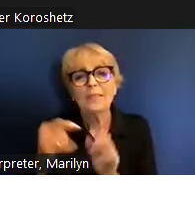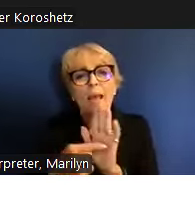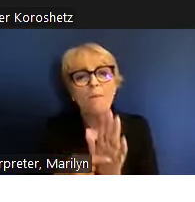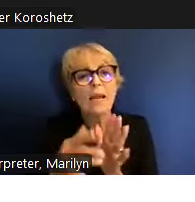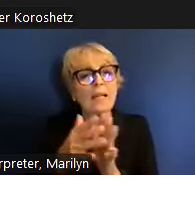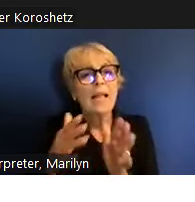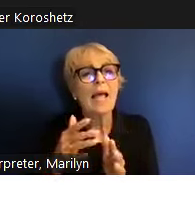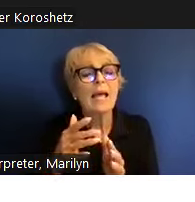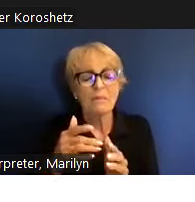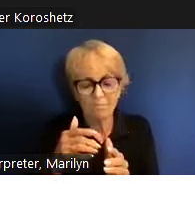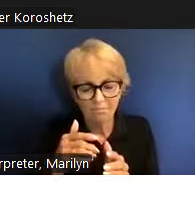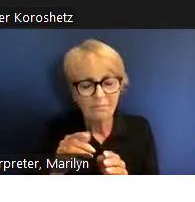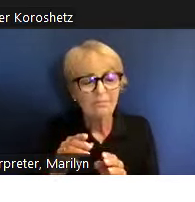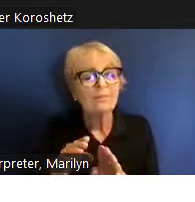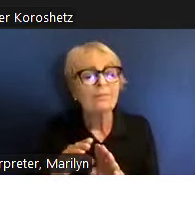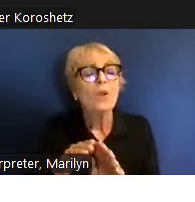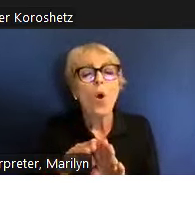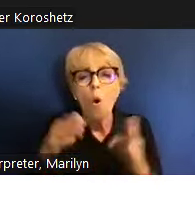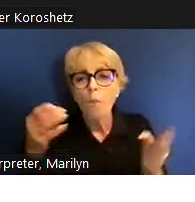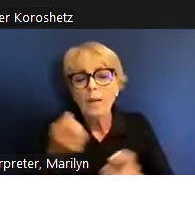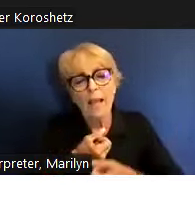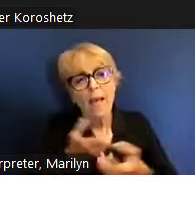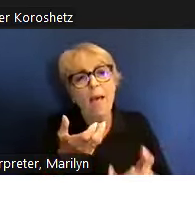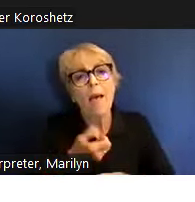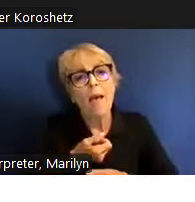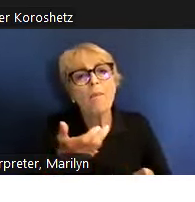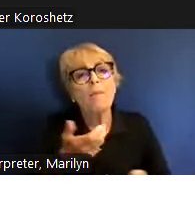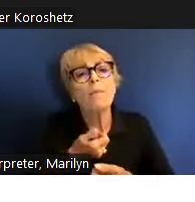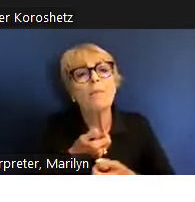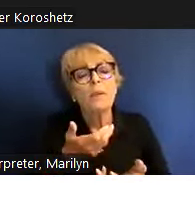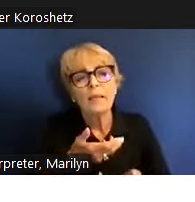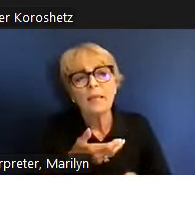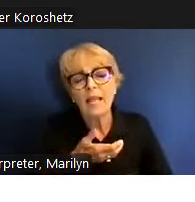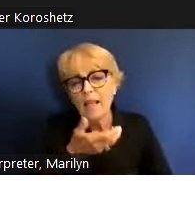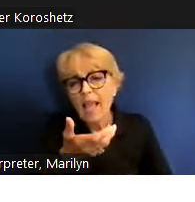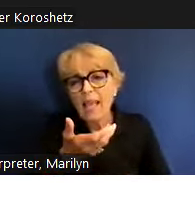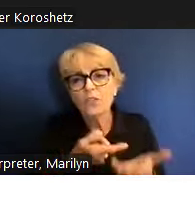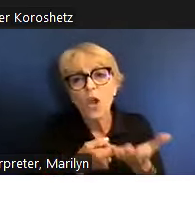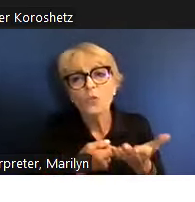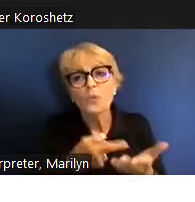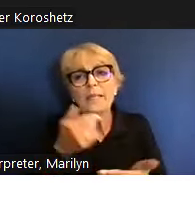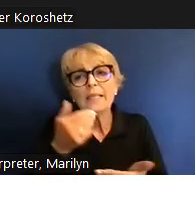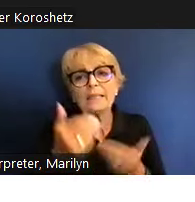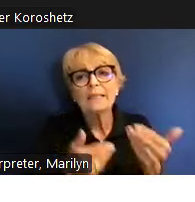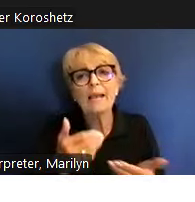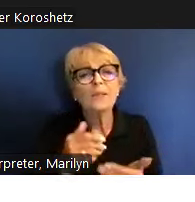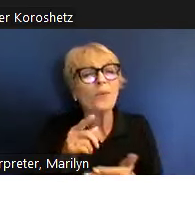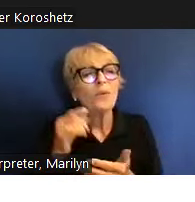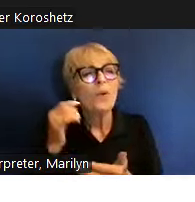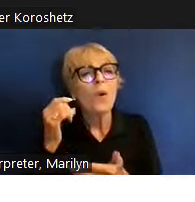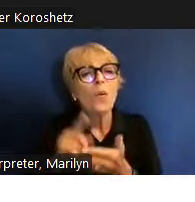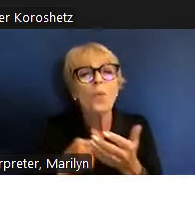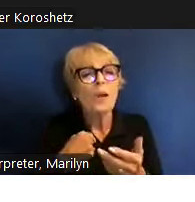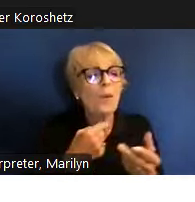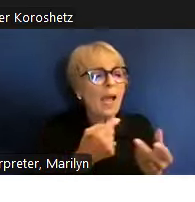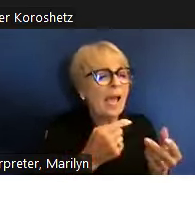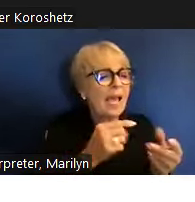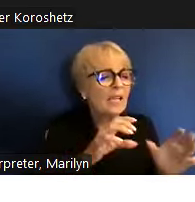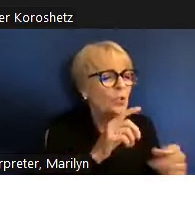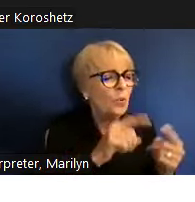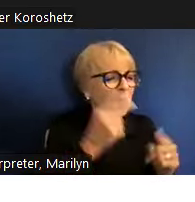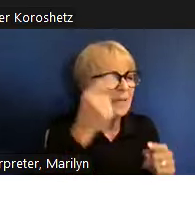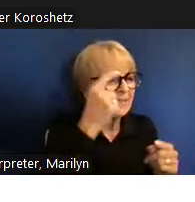matters, and opening up, and talk through these steps with patients. What do I do when it's a cognitive distortion? And then what do I do when it's not? Because